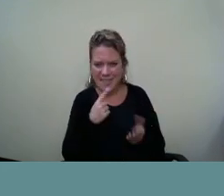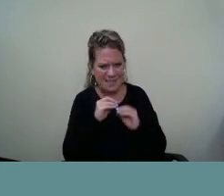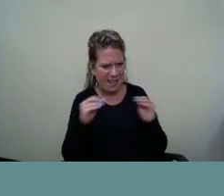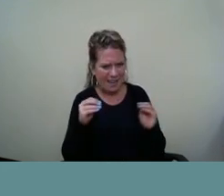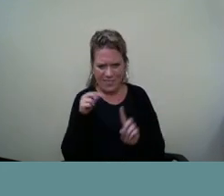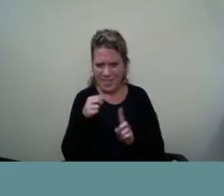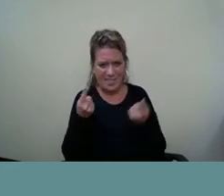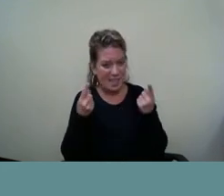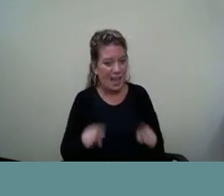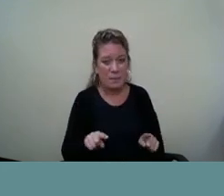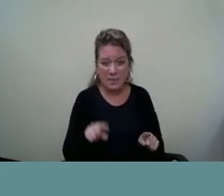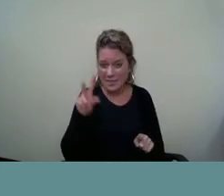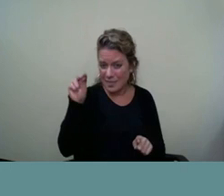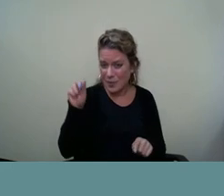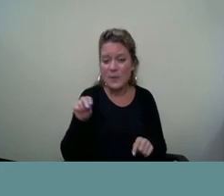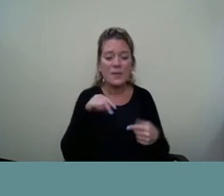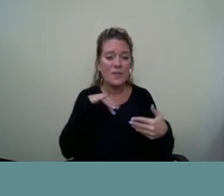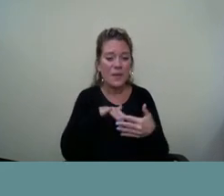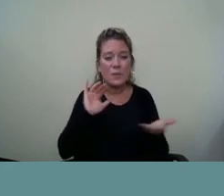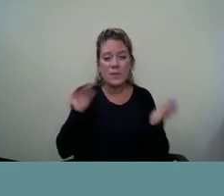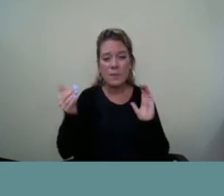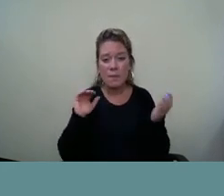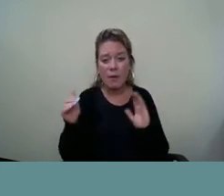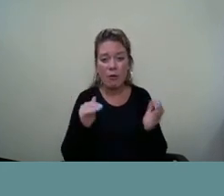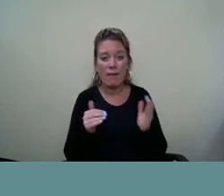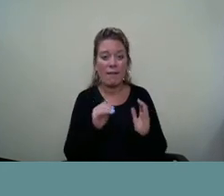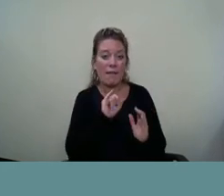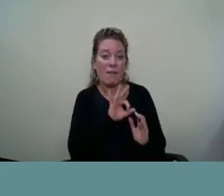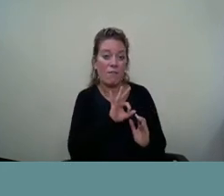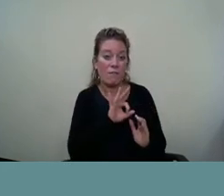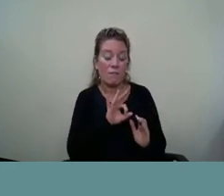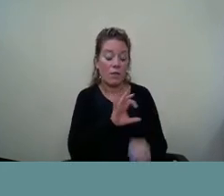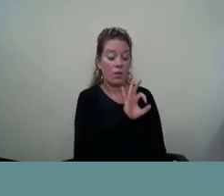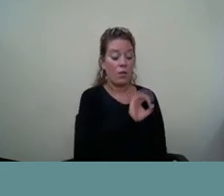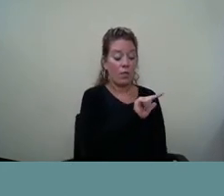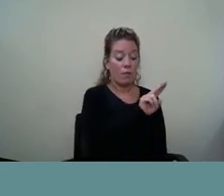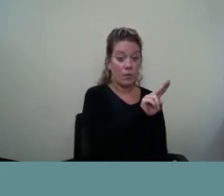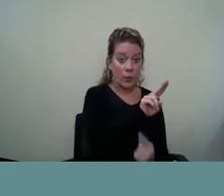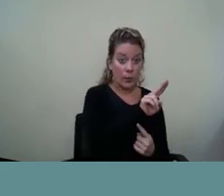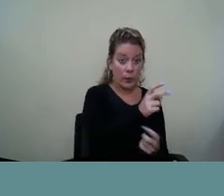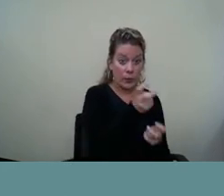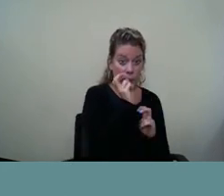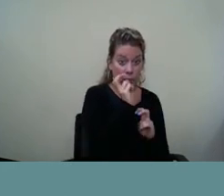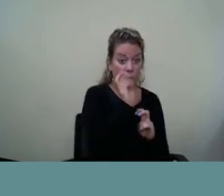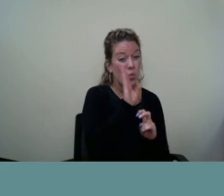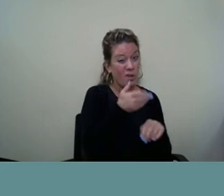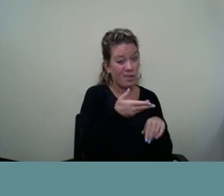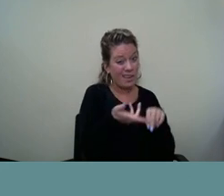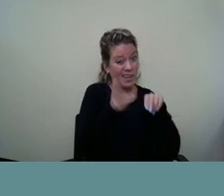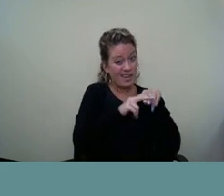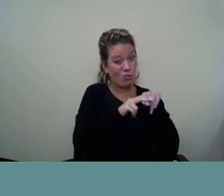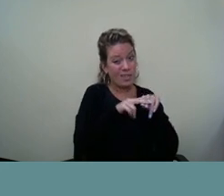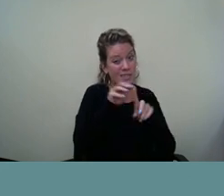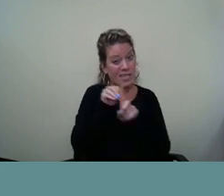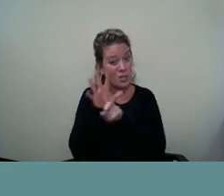was just comparing whether or not having the flu increased your exposure or increased the likelihood of your